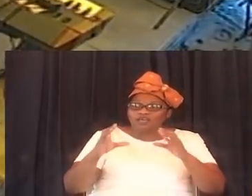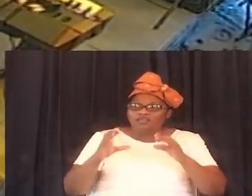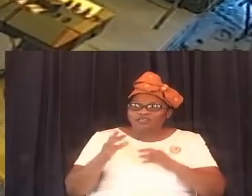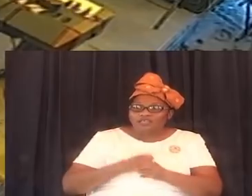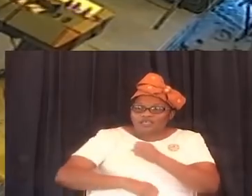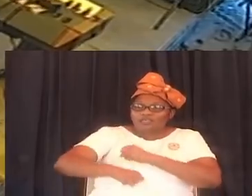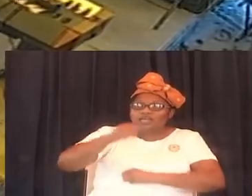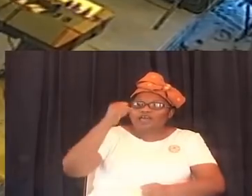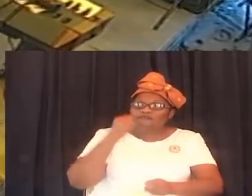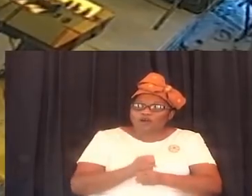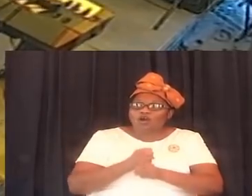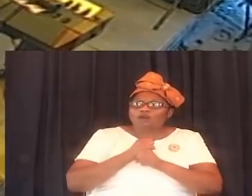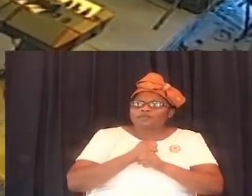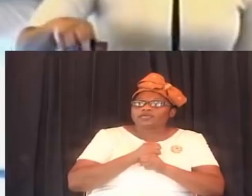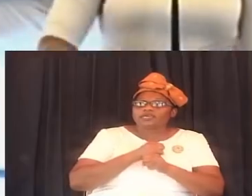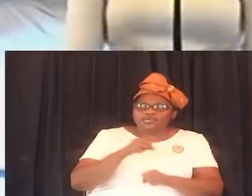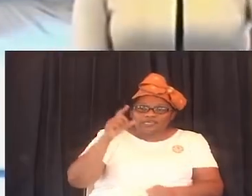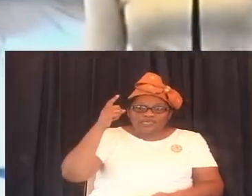prevail.